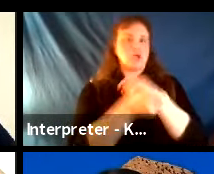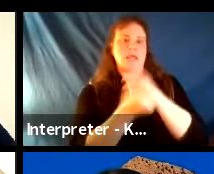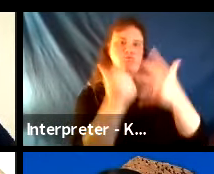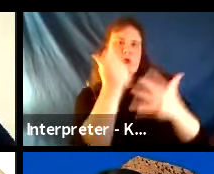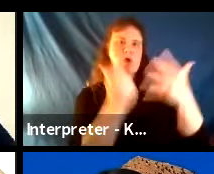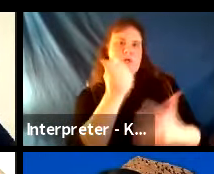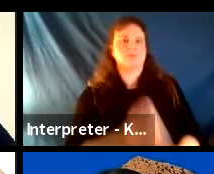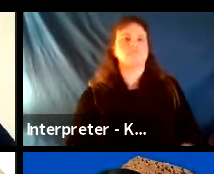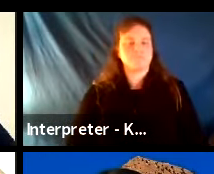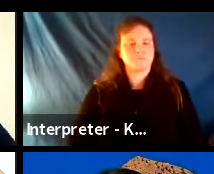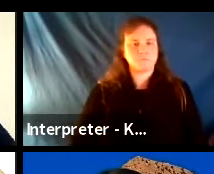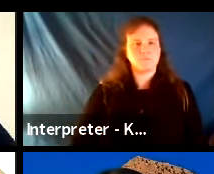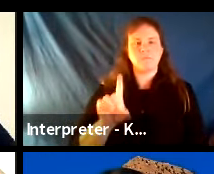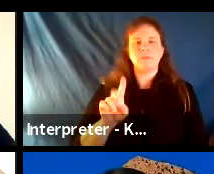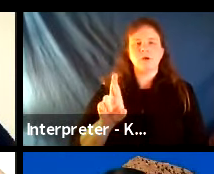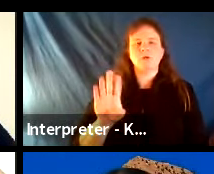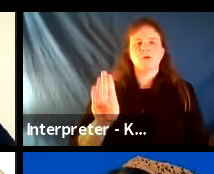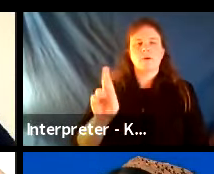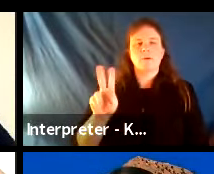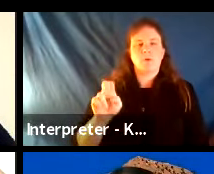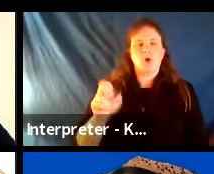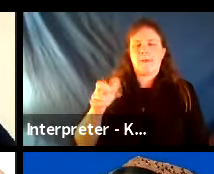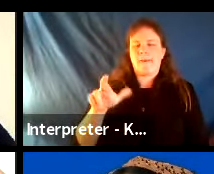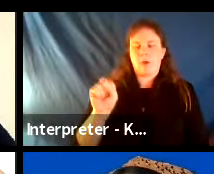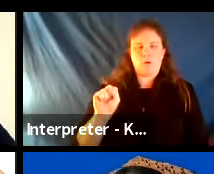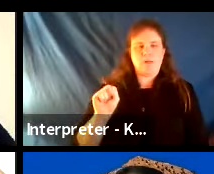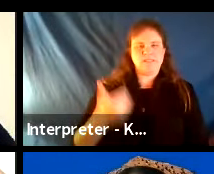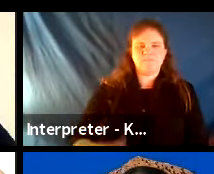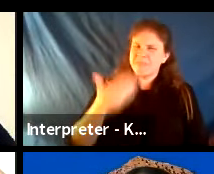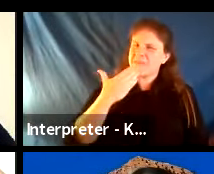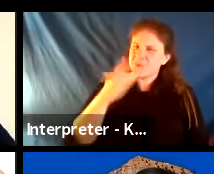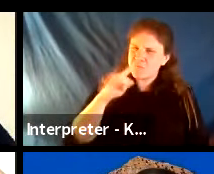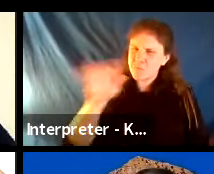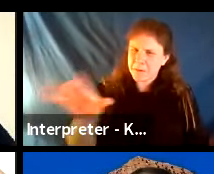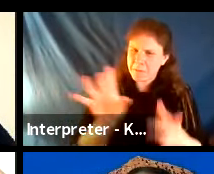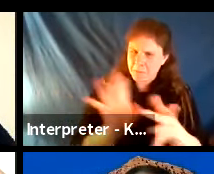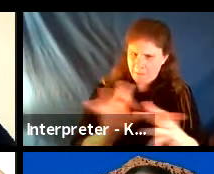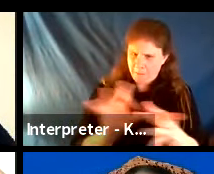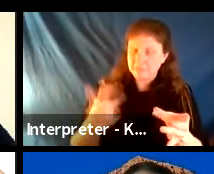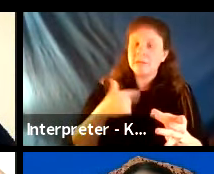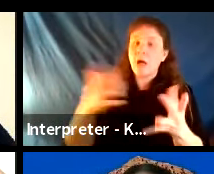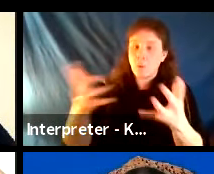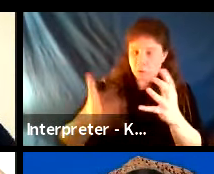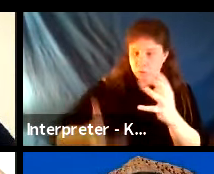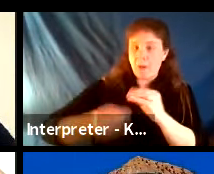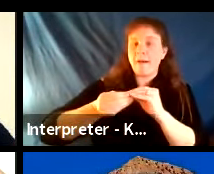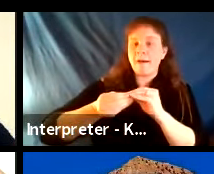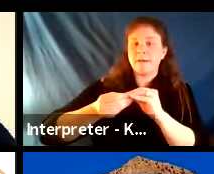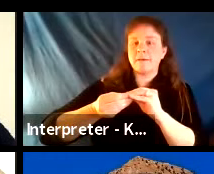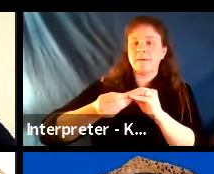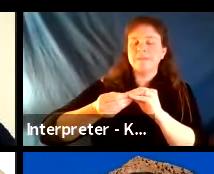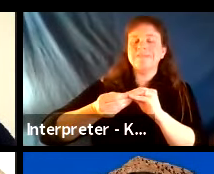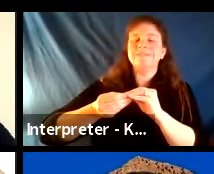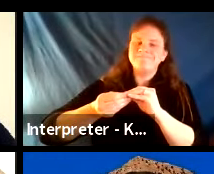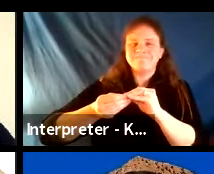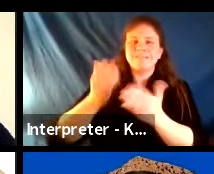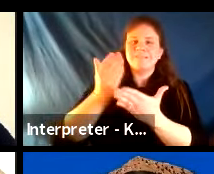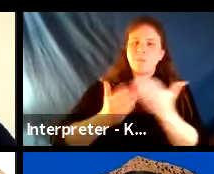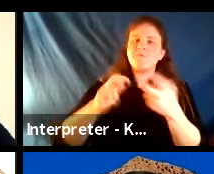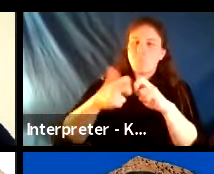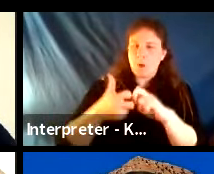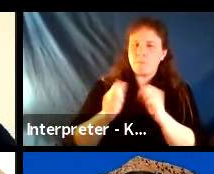thank you so much for that comment. And I just want to add that this is some of the difficulty in having